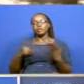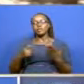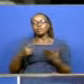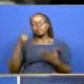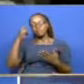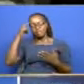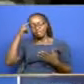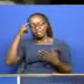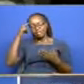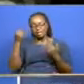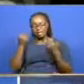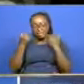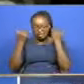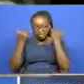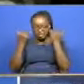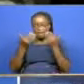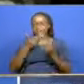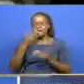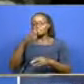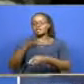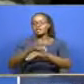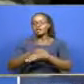upate jibu.